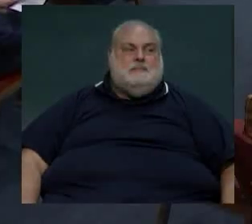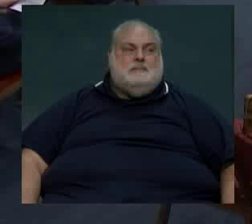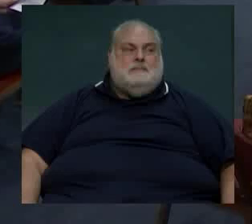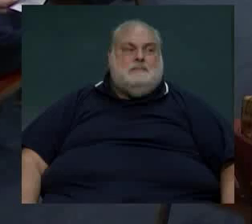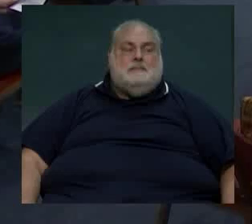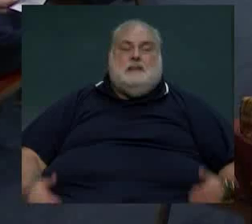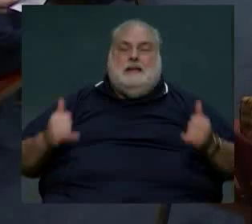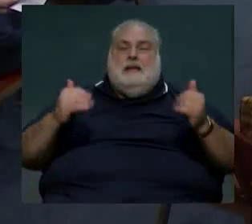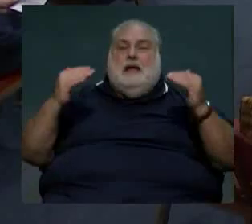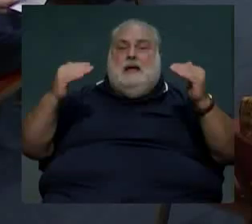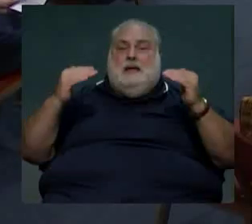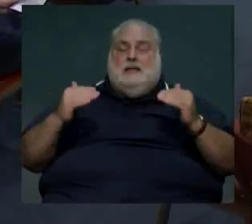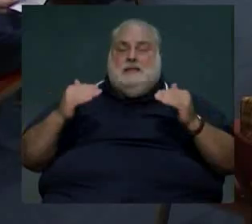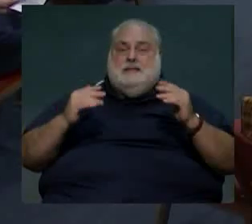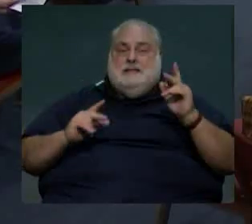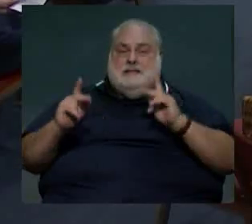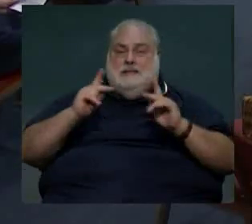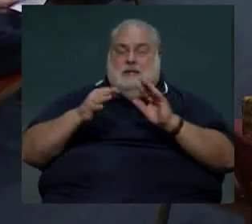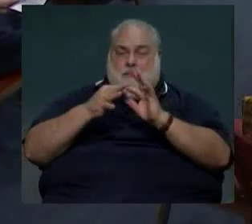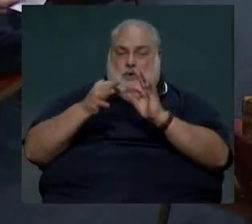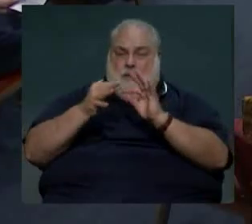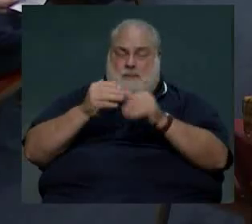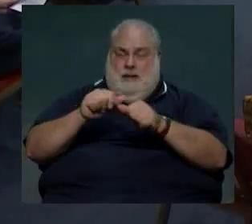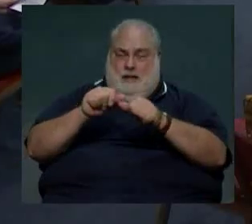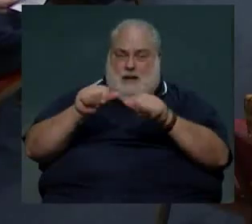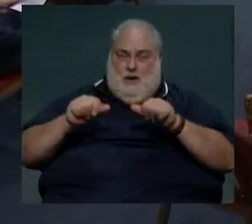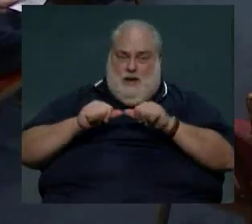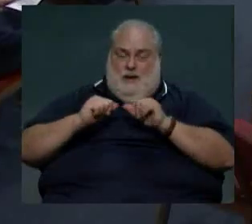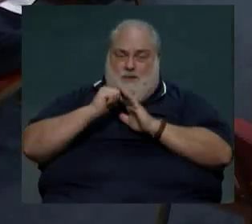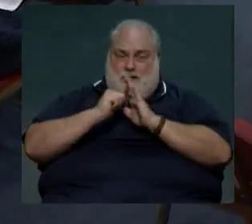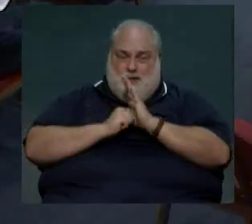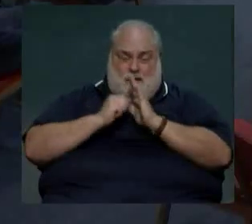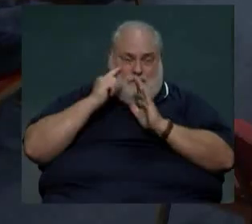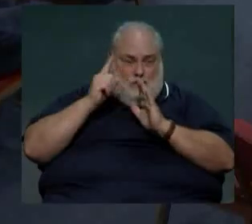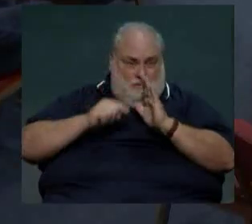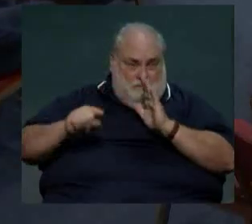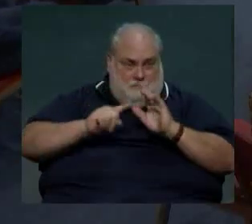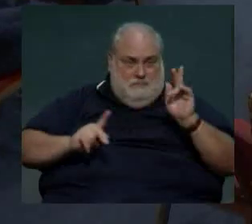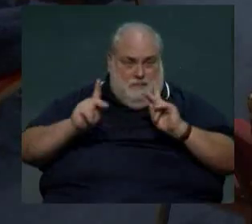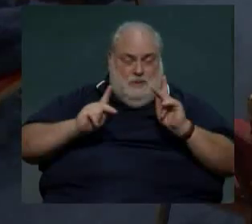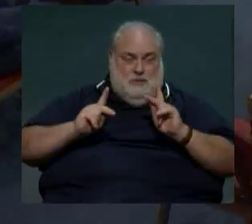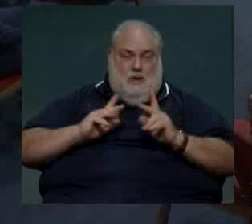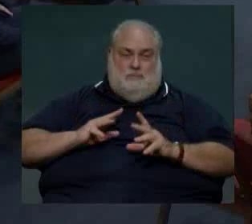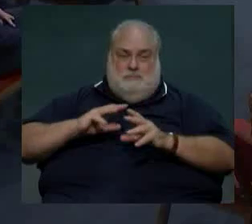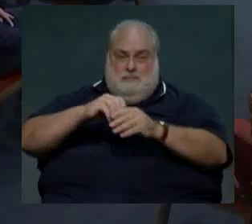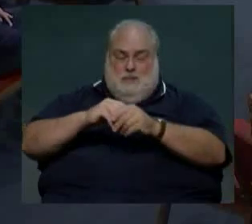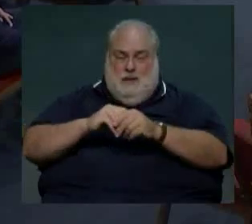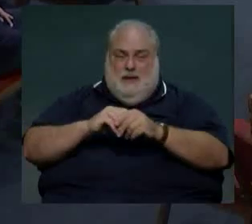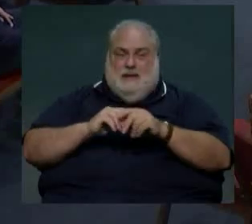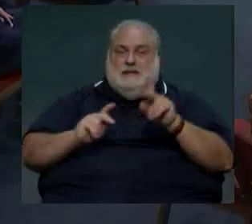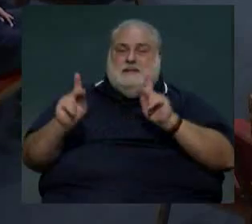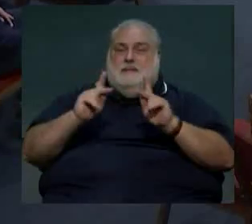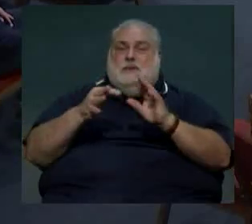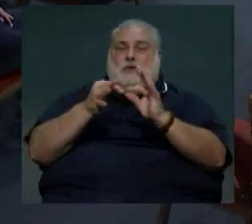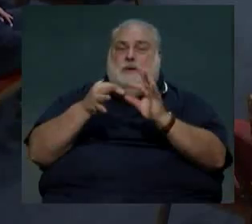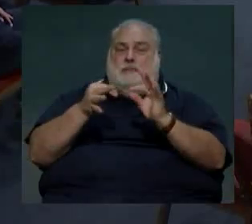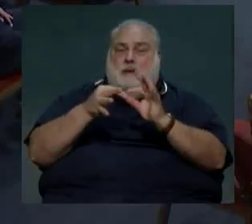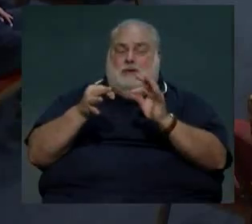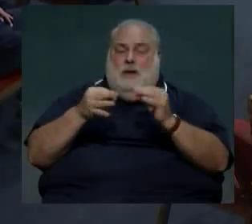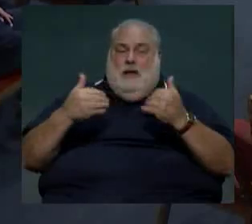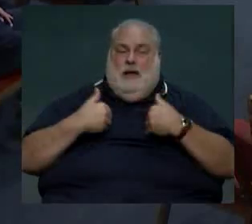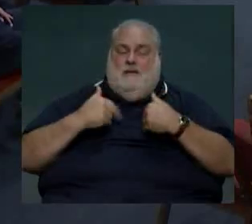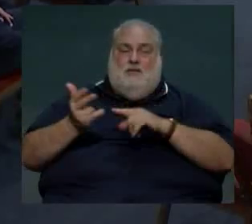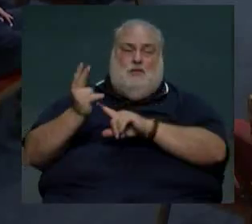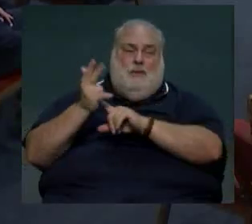This now brings us to the citizens' communication portion of our agenda. For those who are wishing to participate in citizen communication, you will